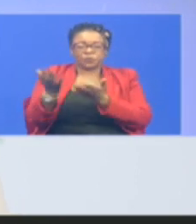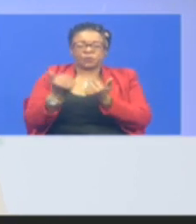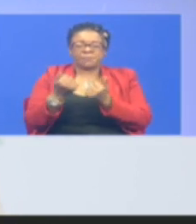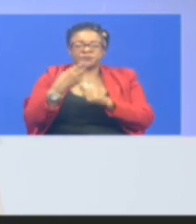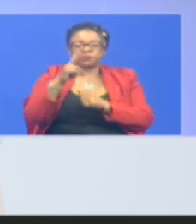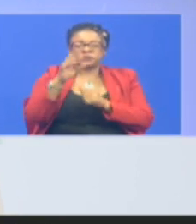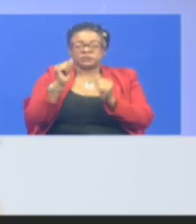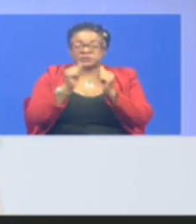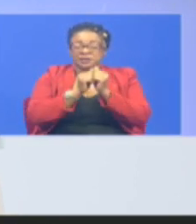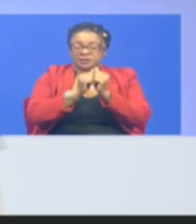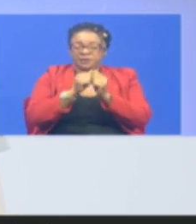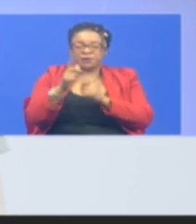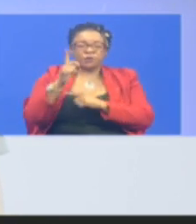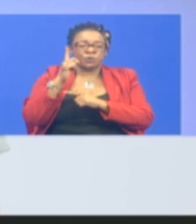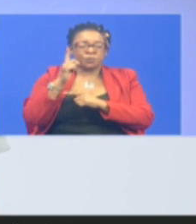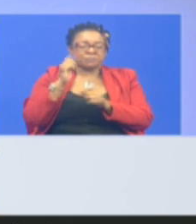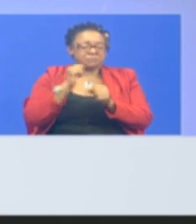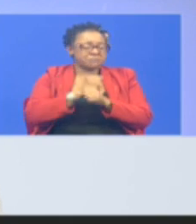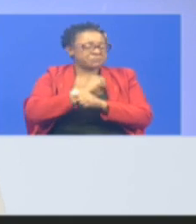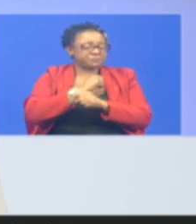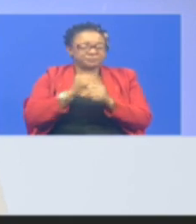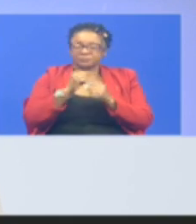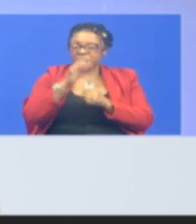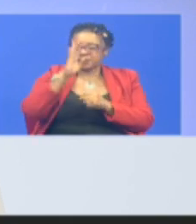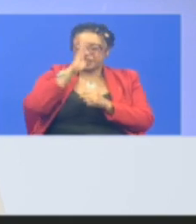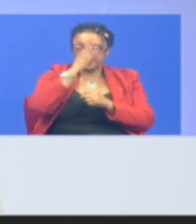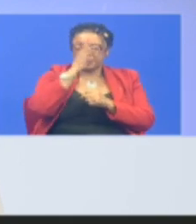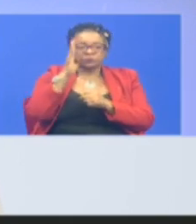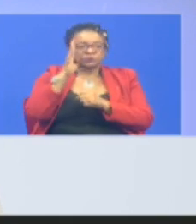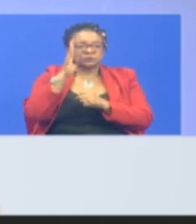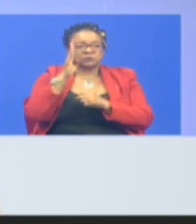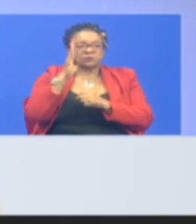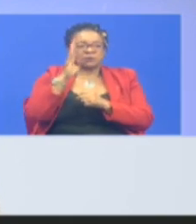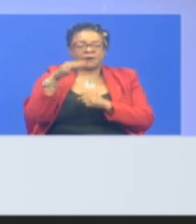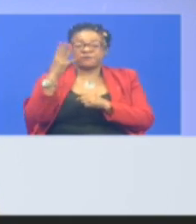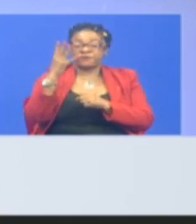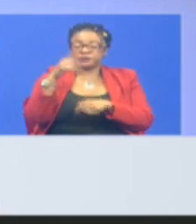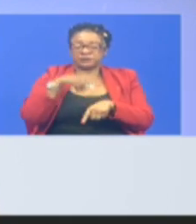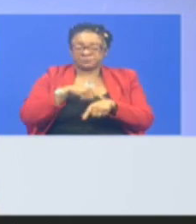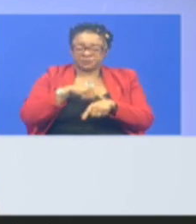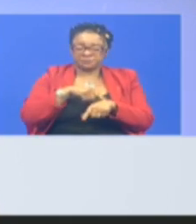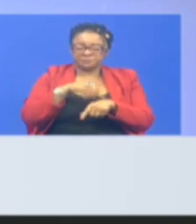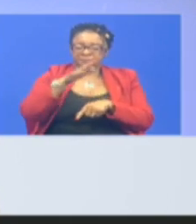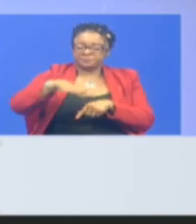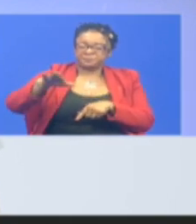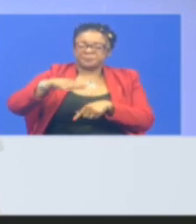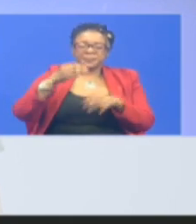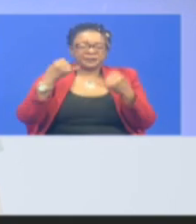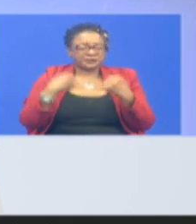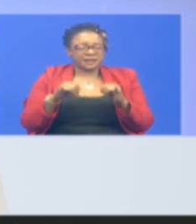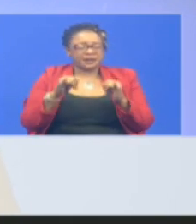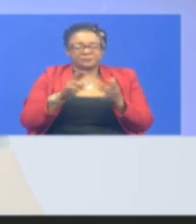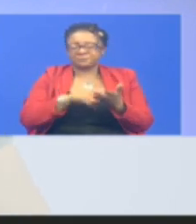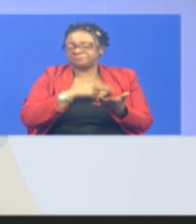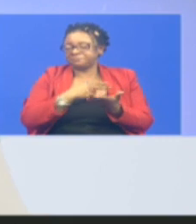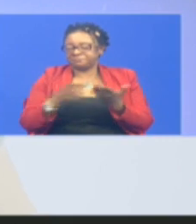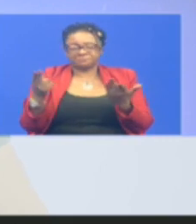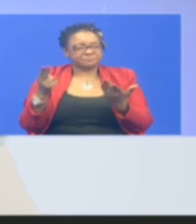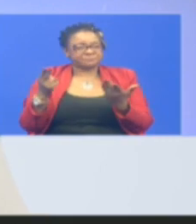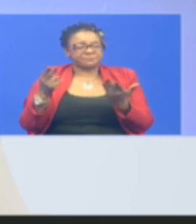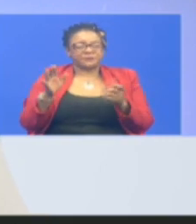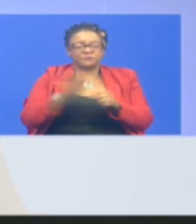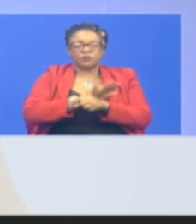law can never be in doubt. Four times, Parliament has attempted at enacting provisions for its full